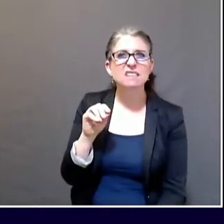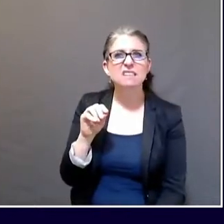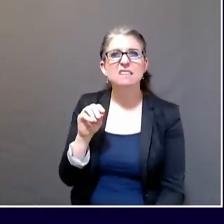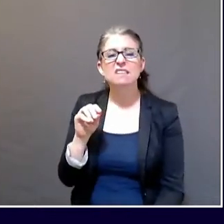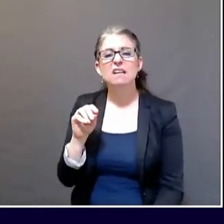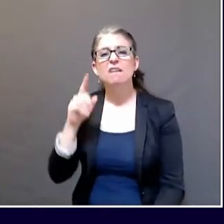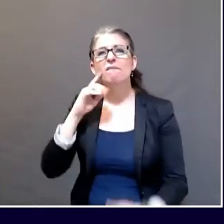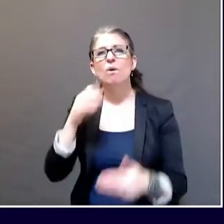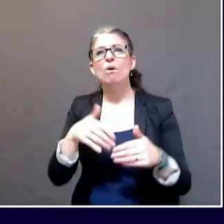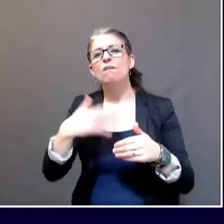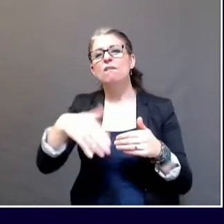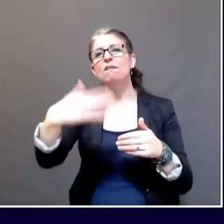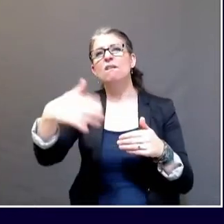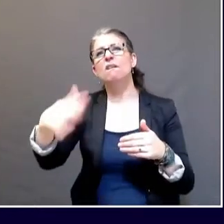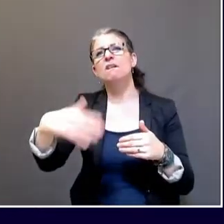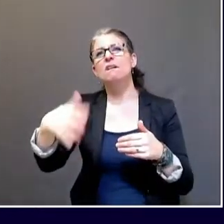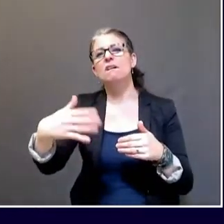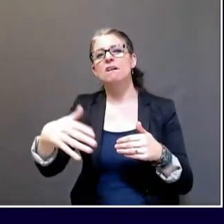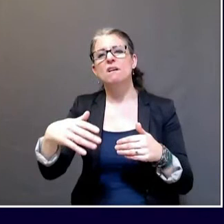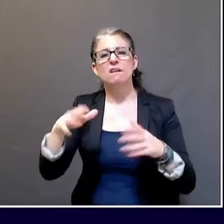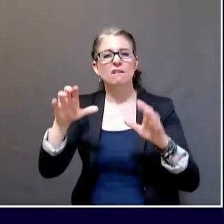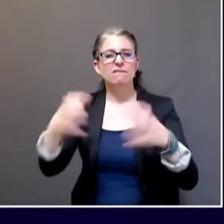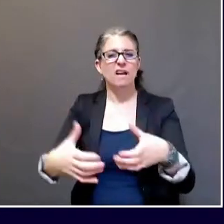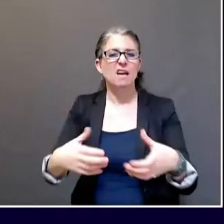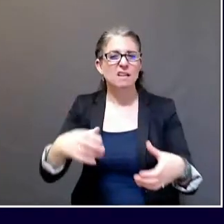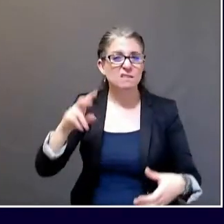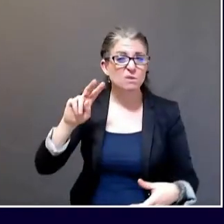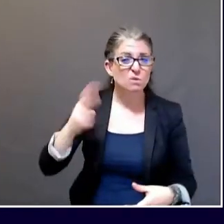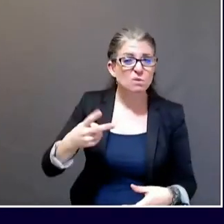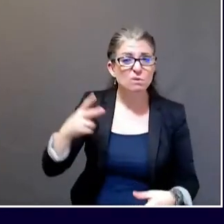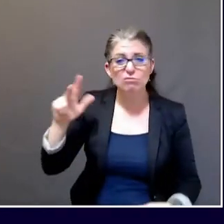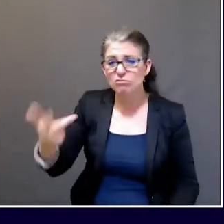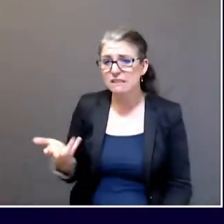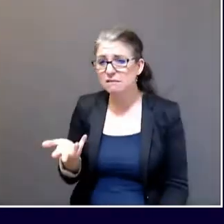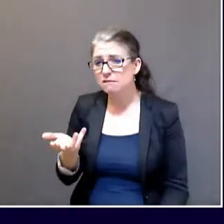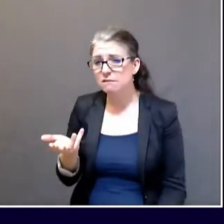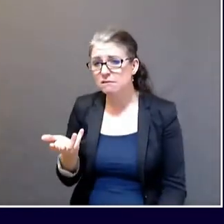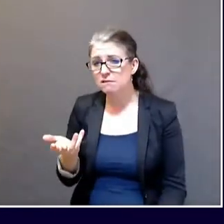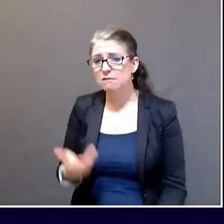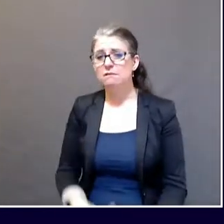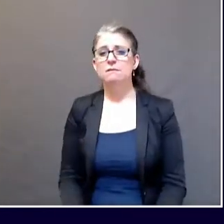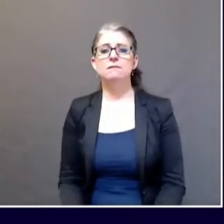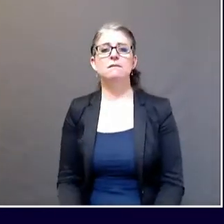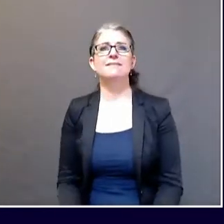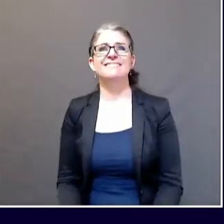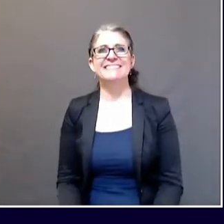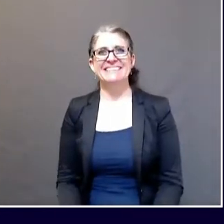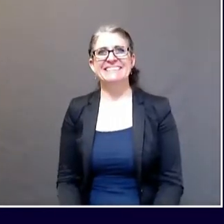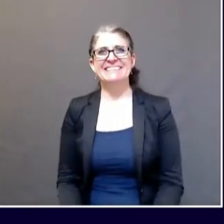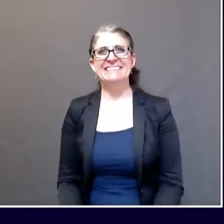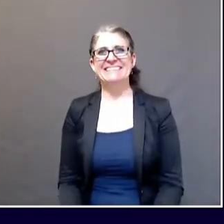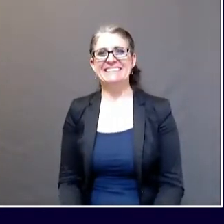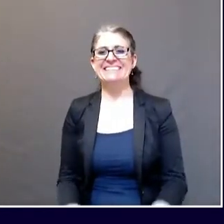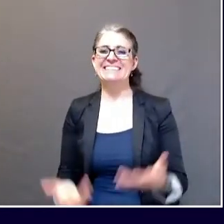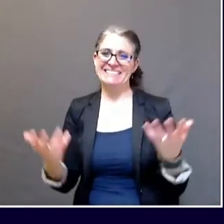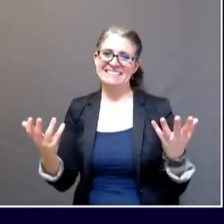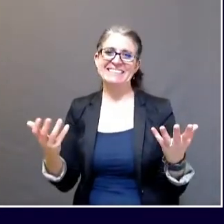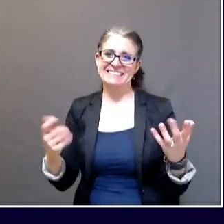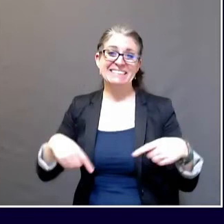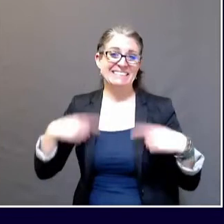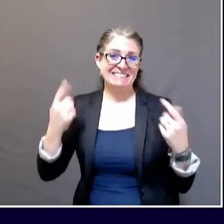sort of what we are working on that internally. what we're calling, you and I talked about this, I think, a week or two